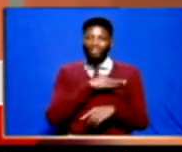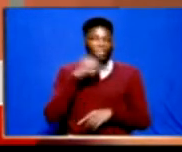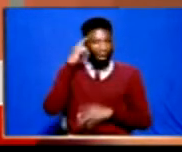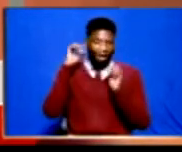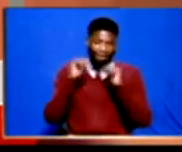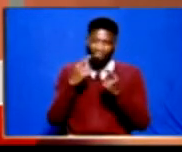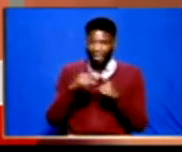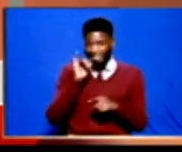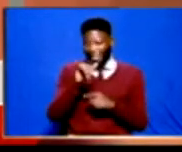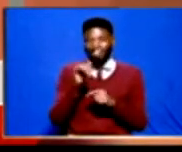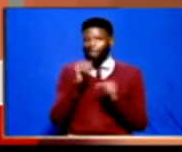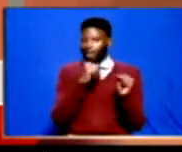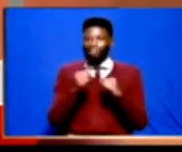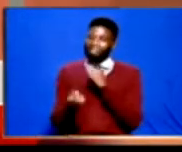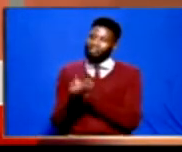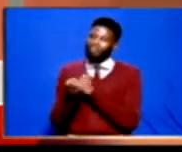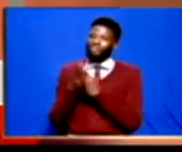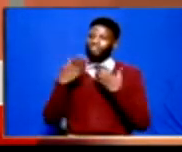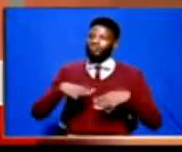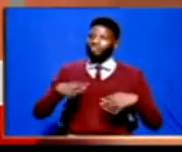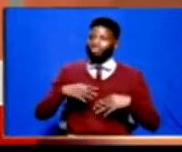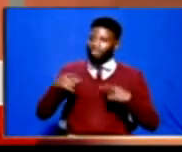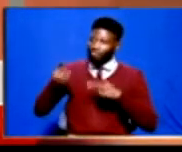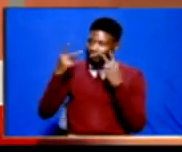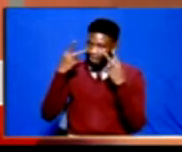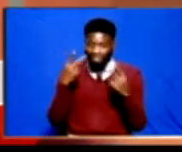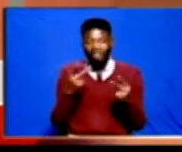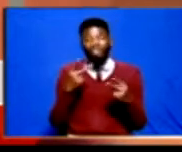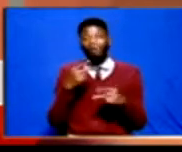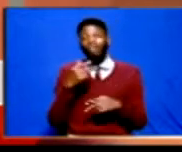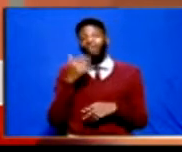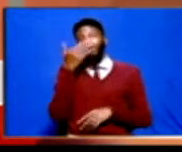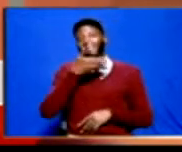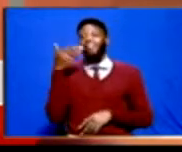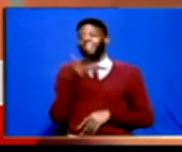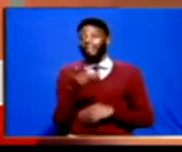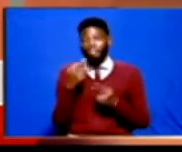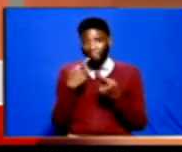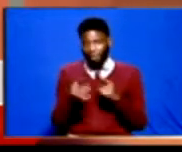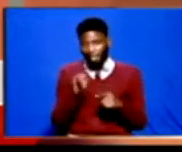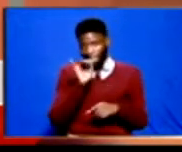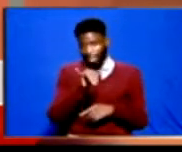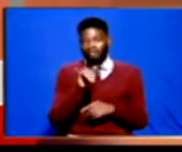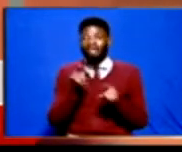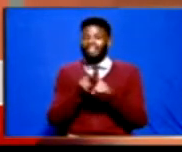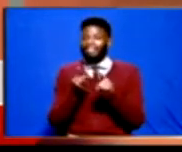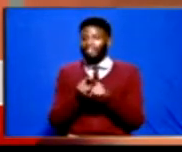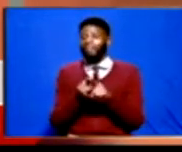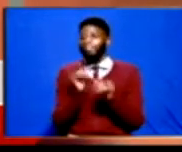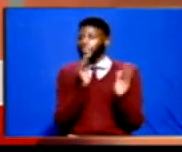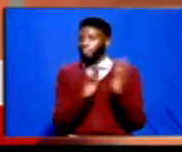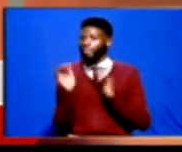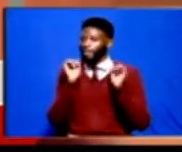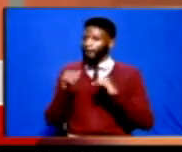to Mwananchi, who is saying that oil would be flowing. But these are the dynamics that can be put in place.